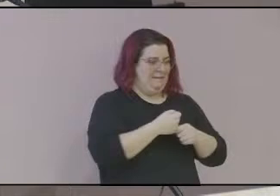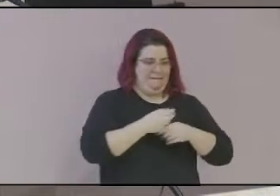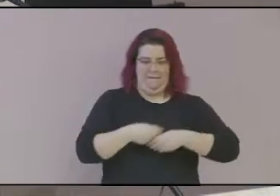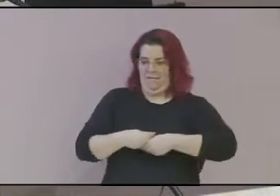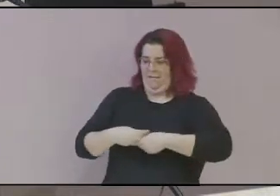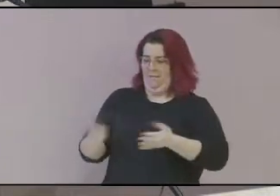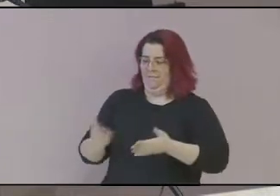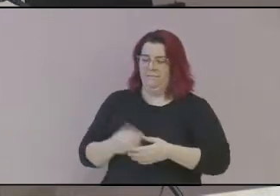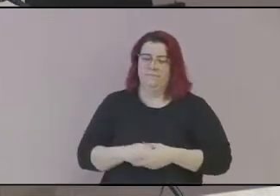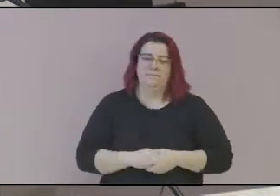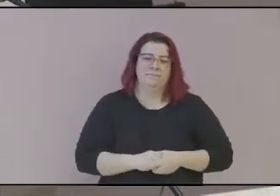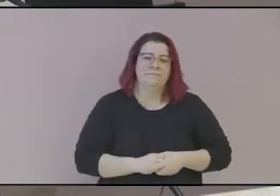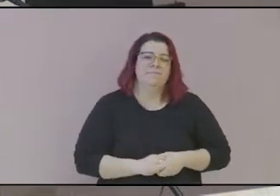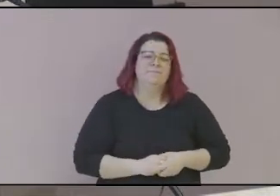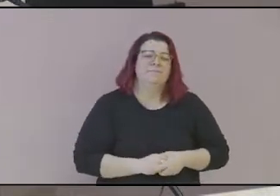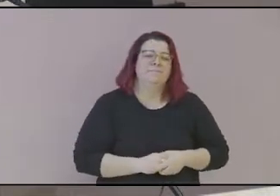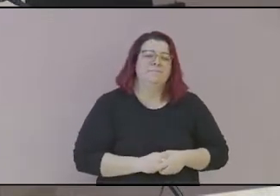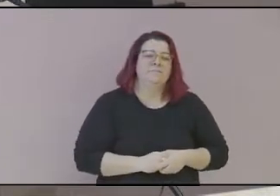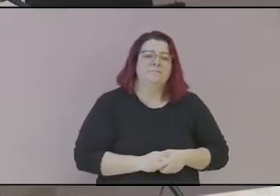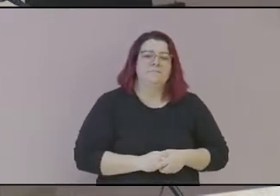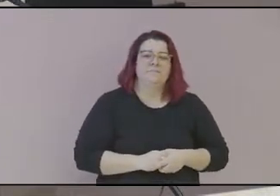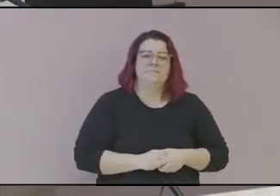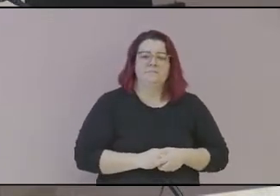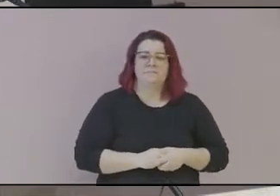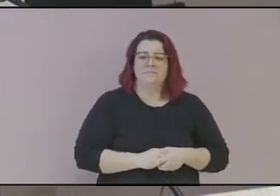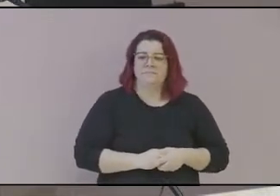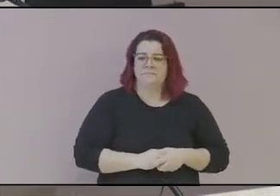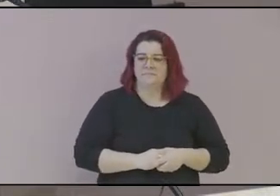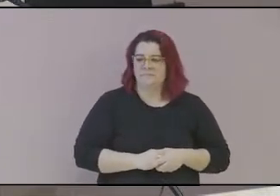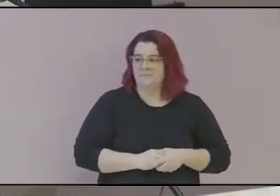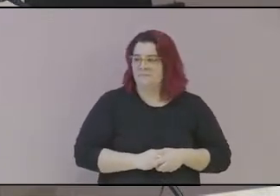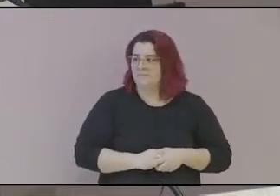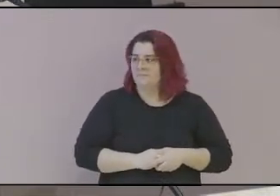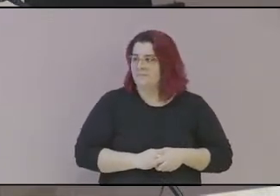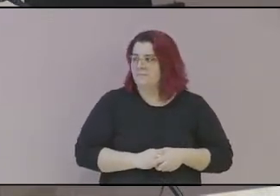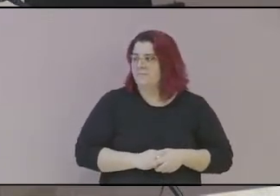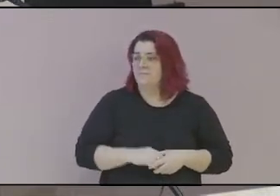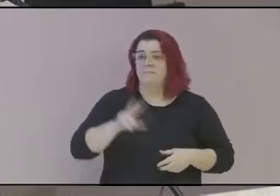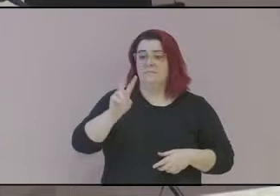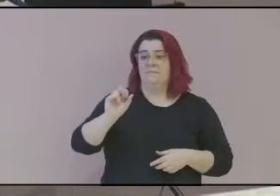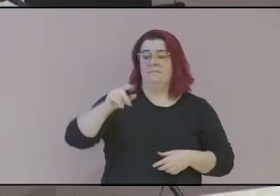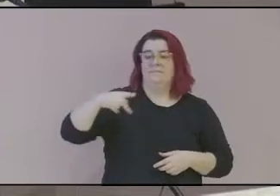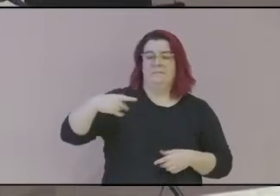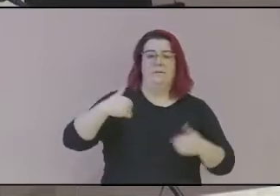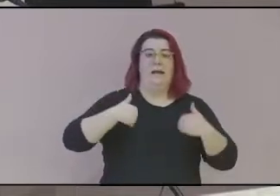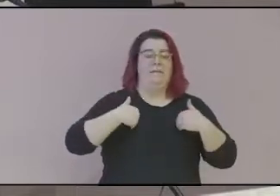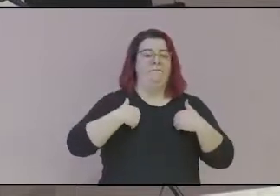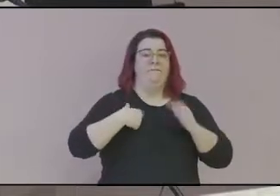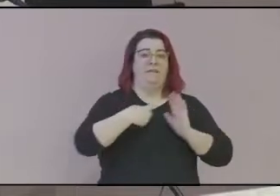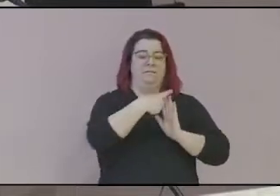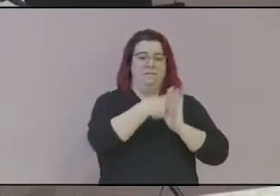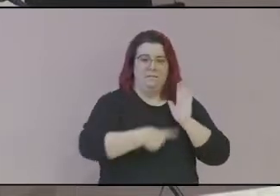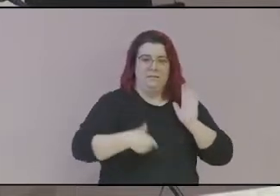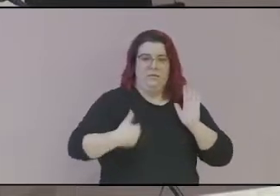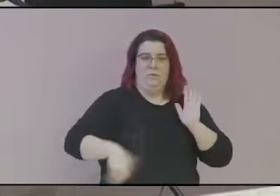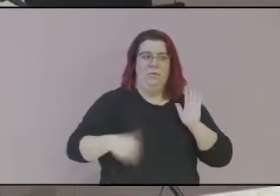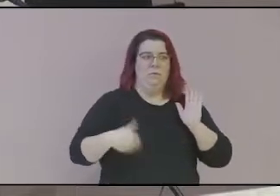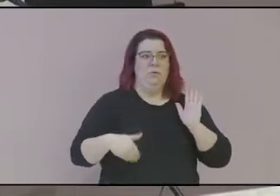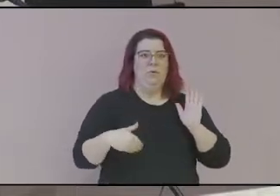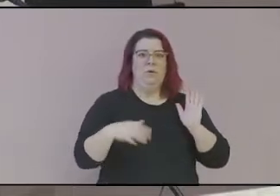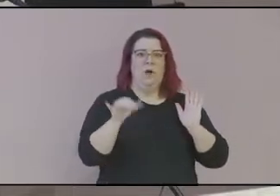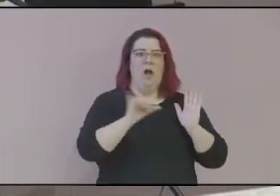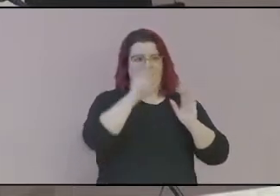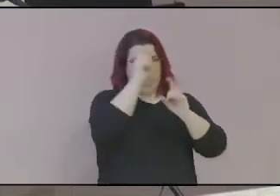state or national guidelines and the expanded definition that we have to work with of ventilators as complex